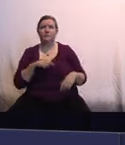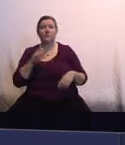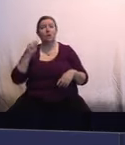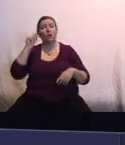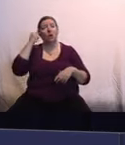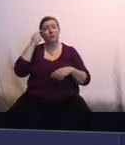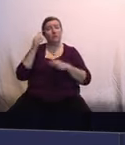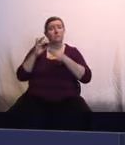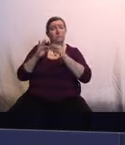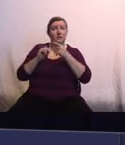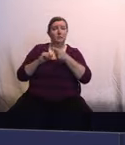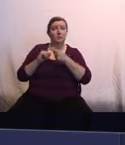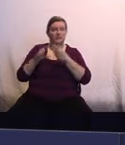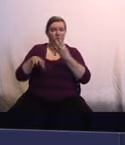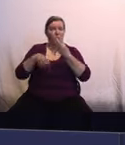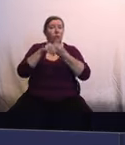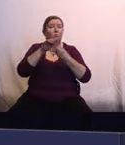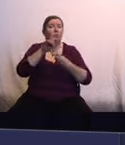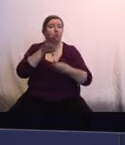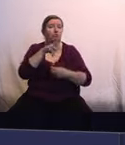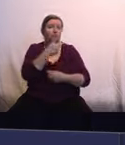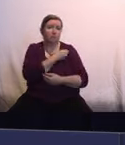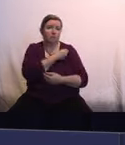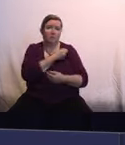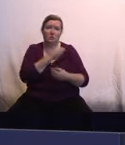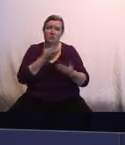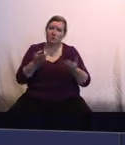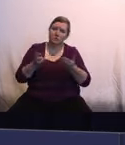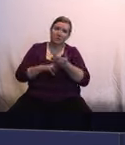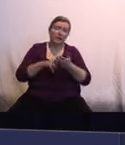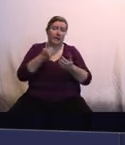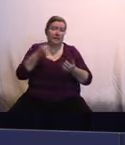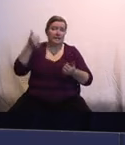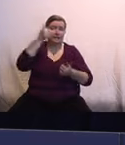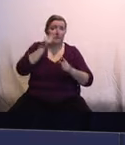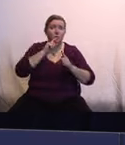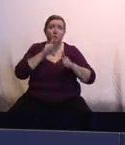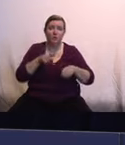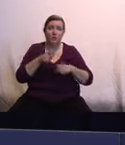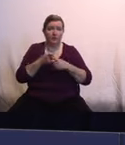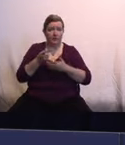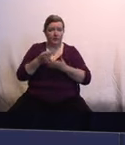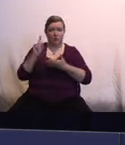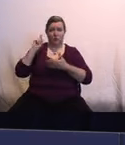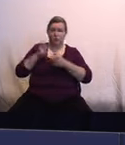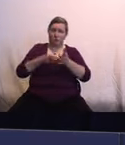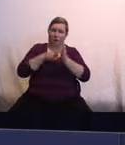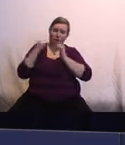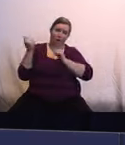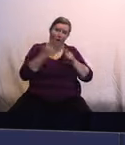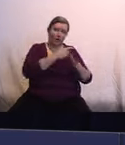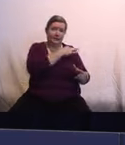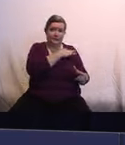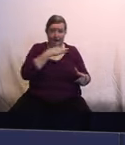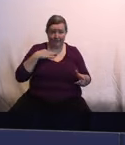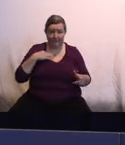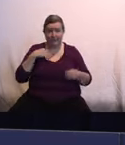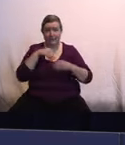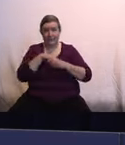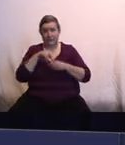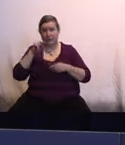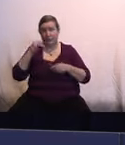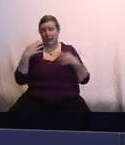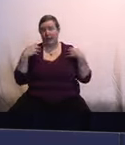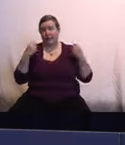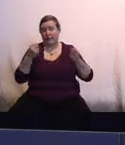vaccine and booster shots when he signed an executive order last week requiring all staff across our healthcare system